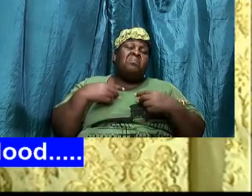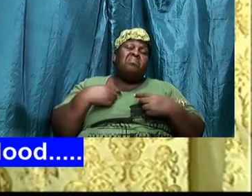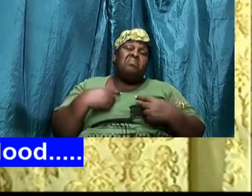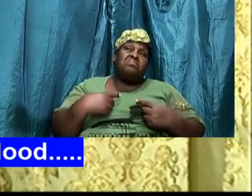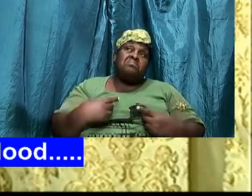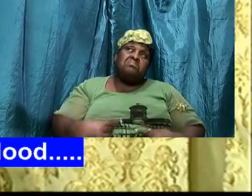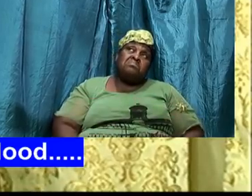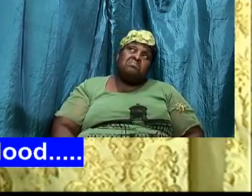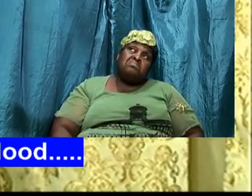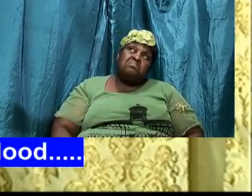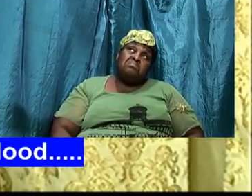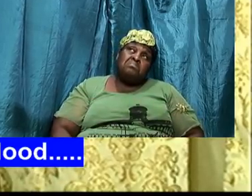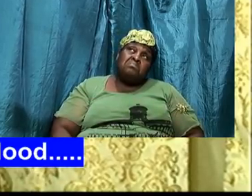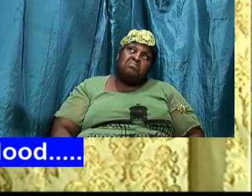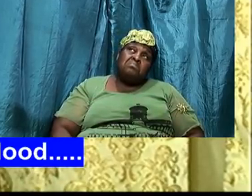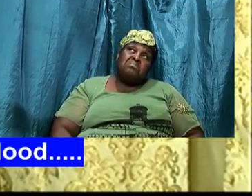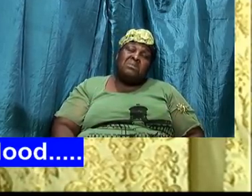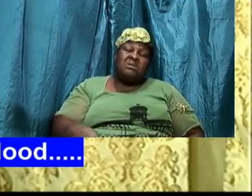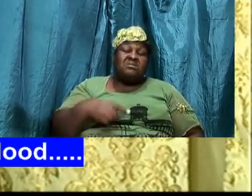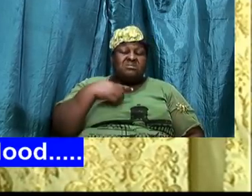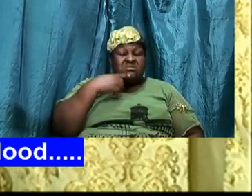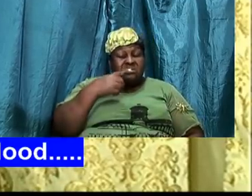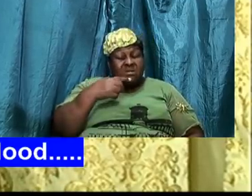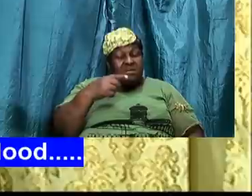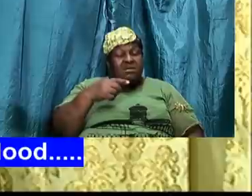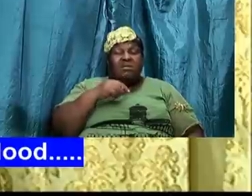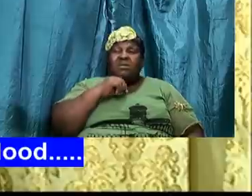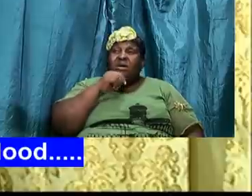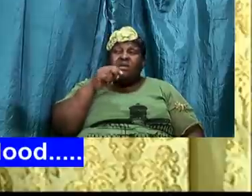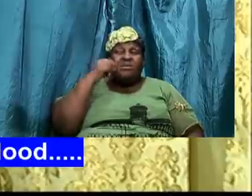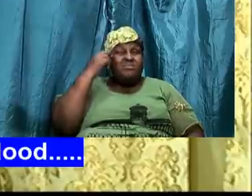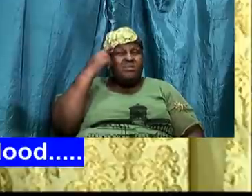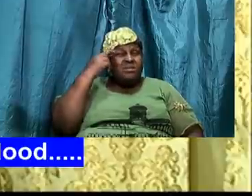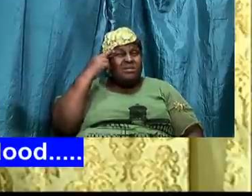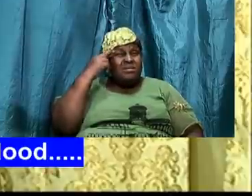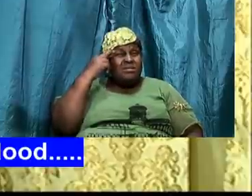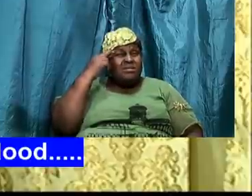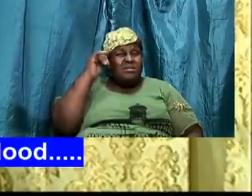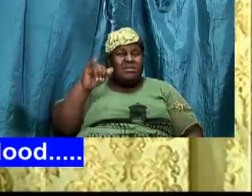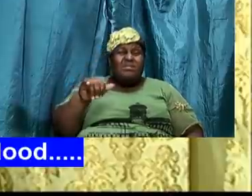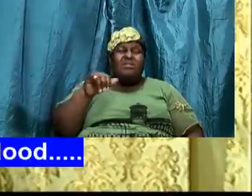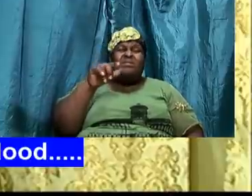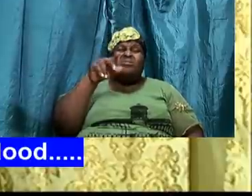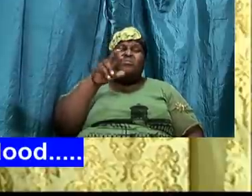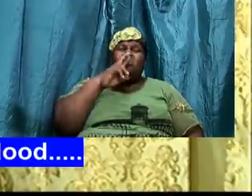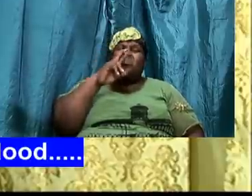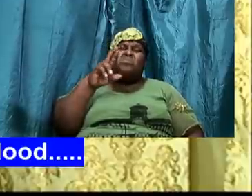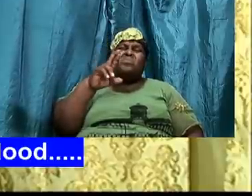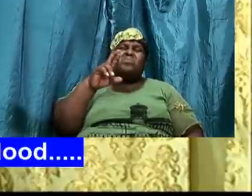poor me. Not recognizing that, look here, I am power pack.